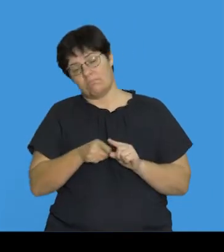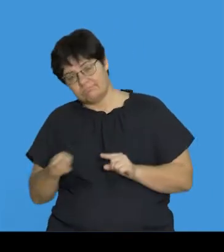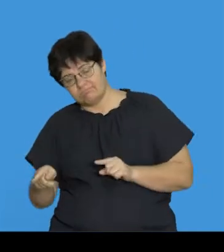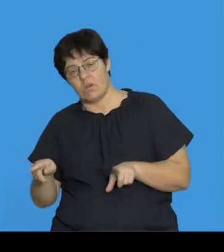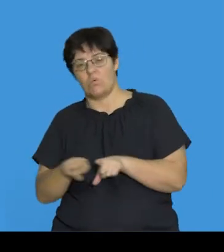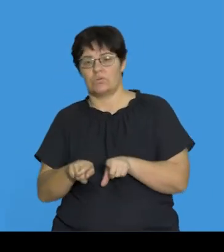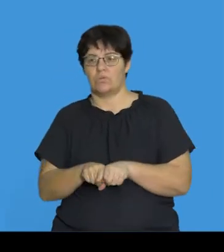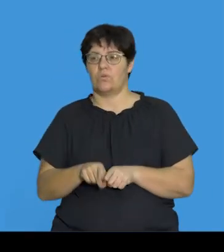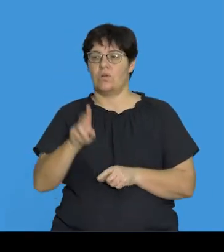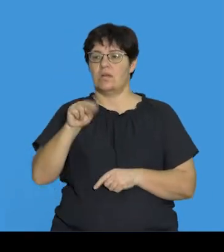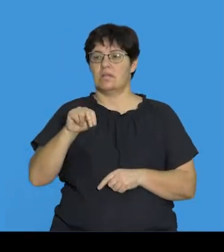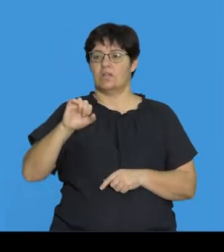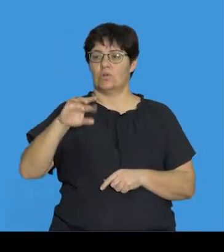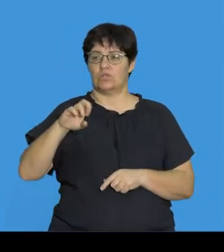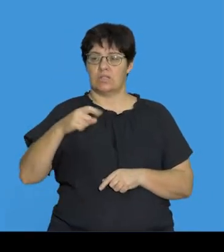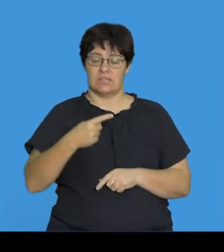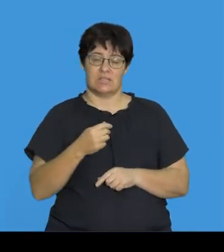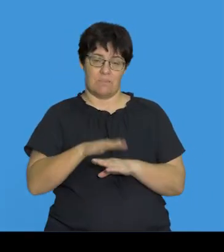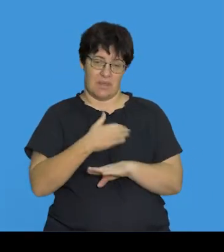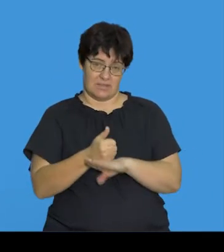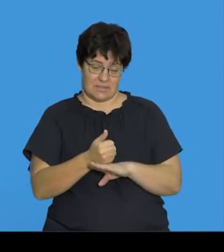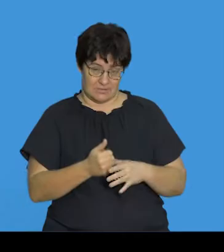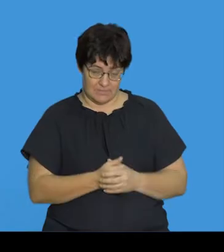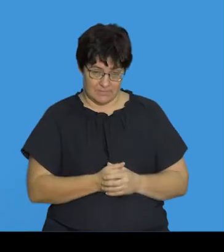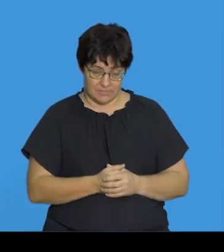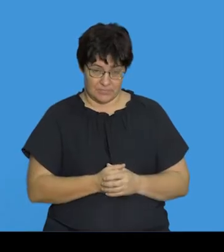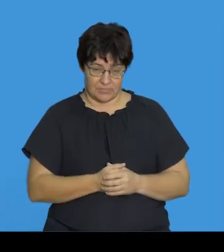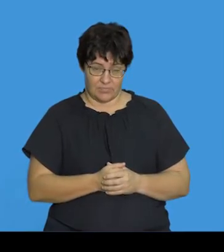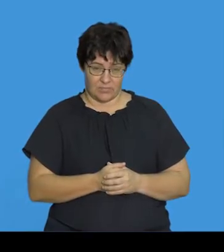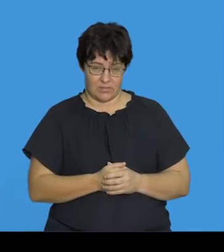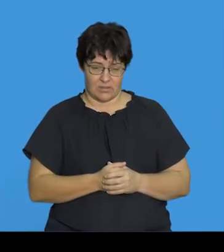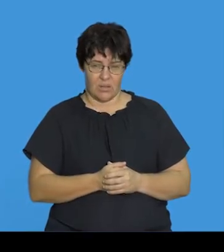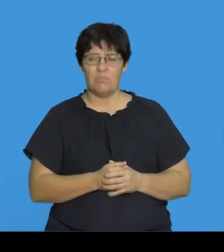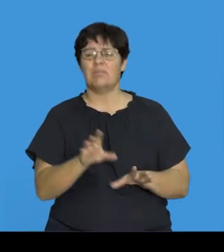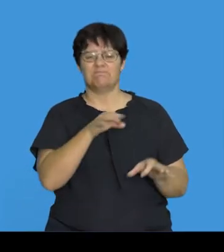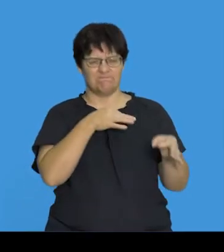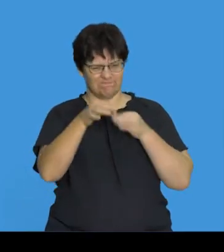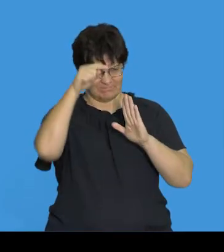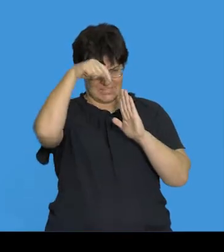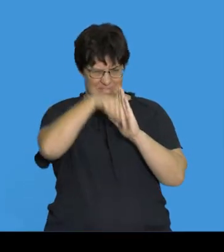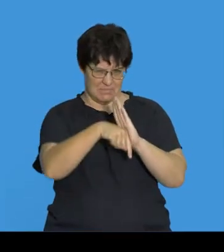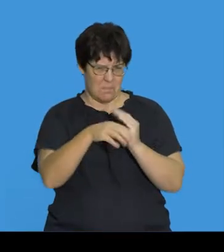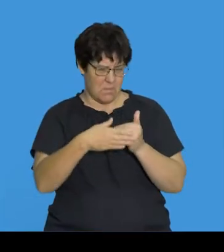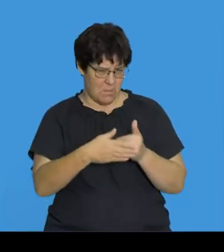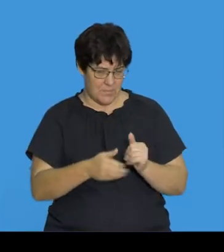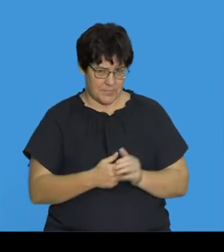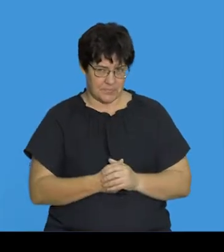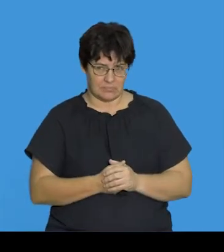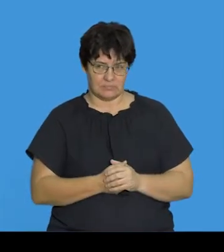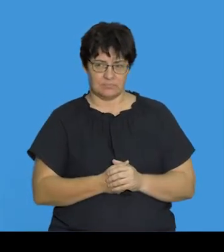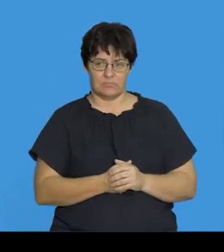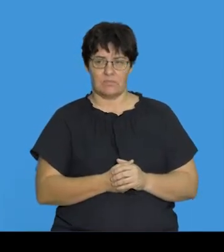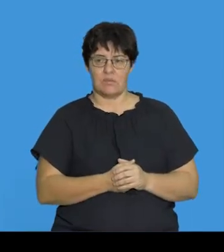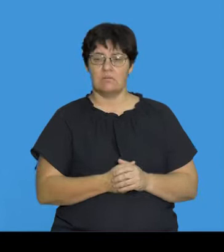has nitrogenous bases. Let's try and unpack that a bit further. When we talk